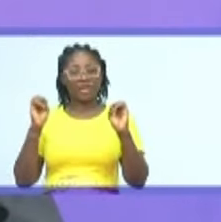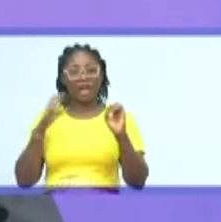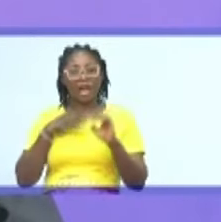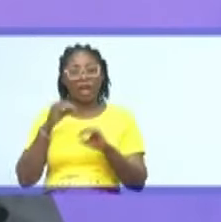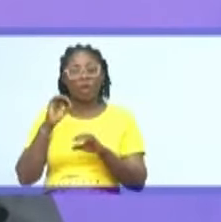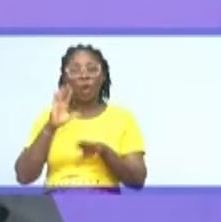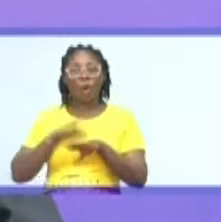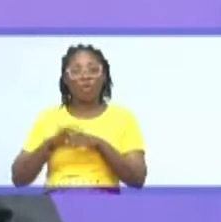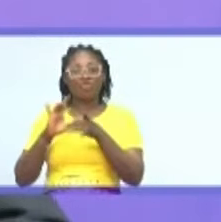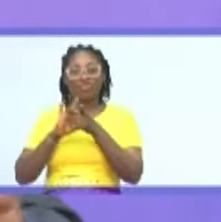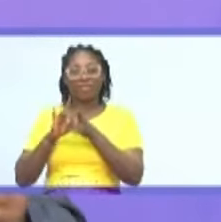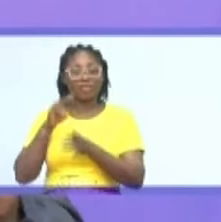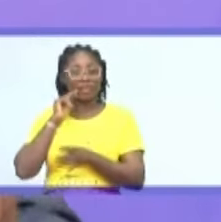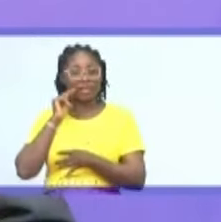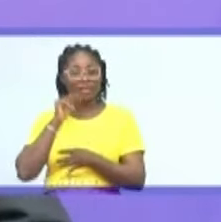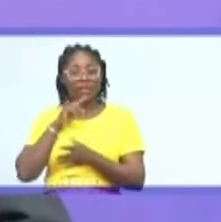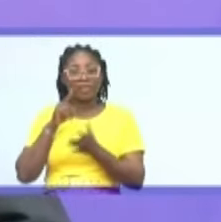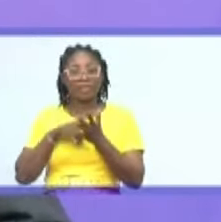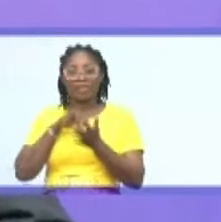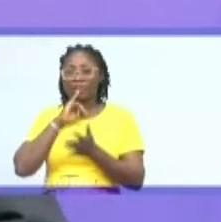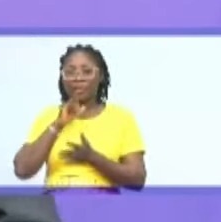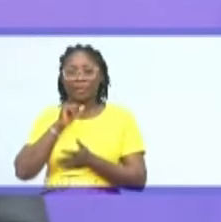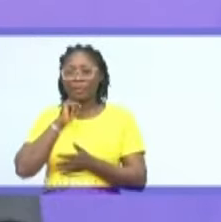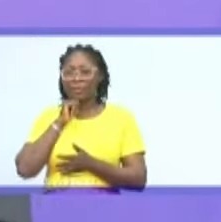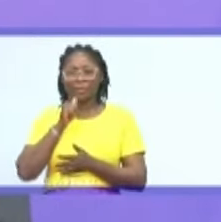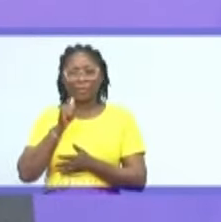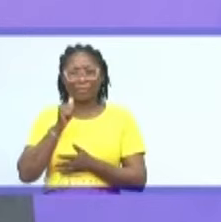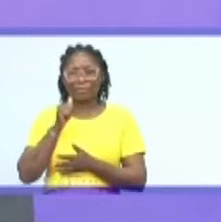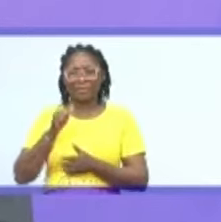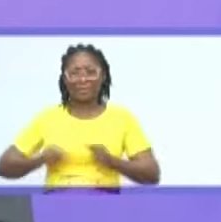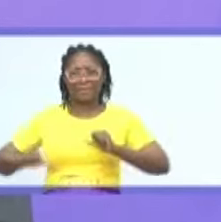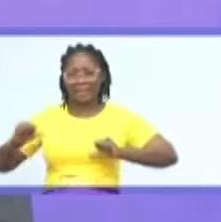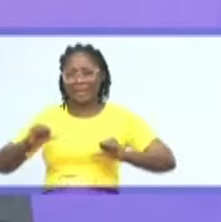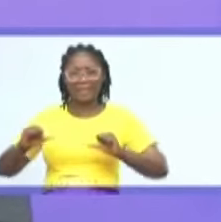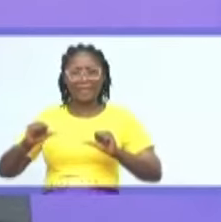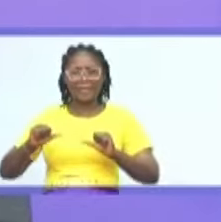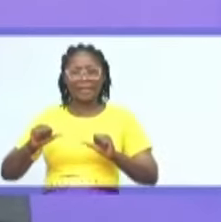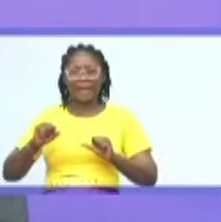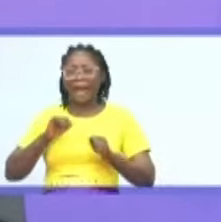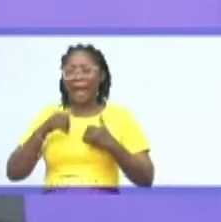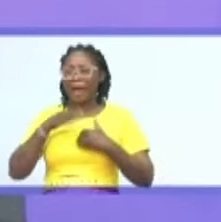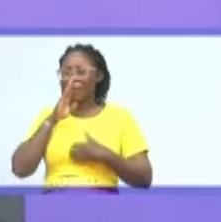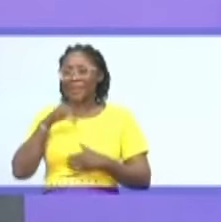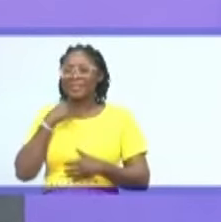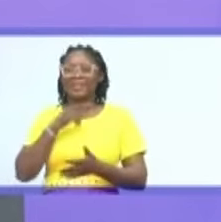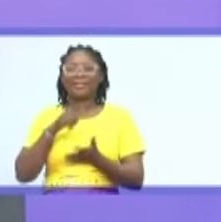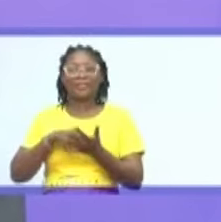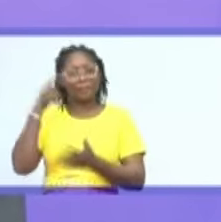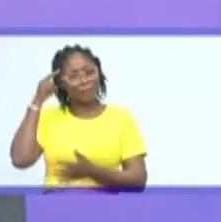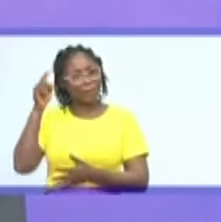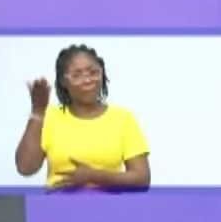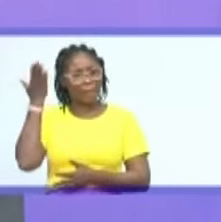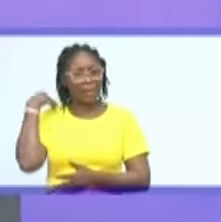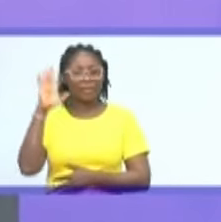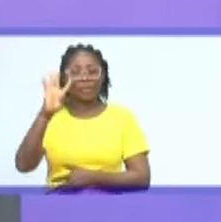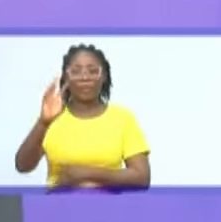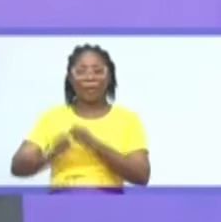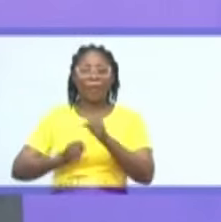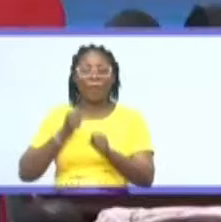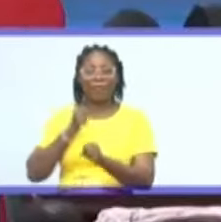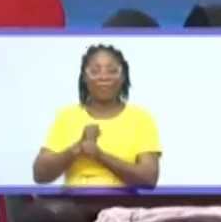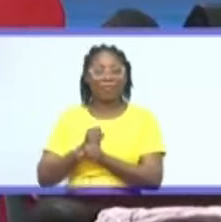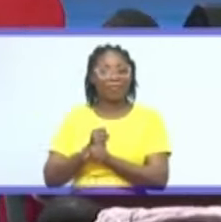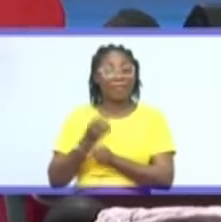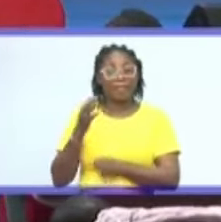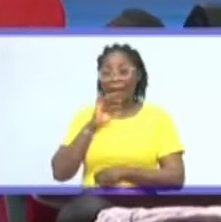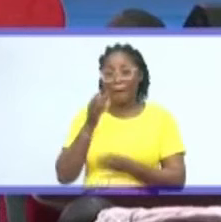uniting Nigeria. This is no-brainer. It's not rocket science. I've been saying it for 4 years. All right.